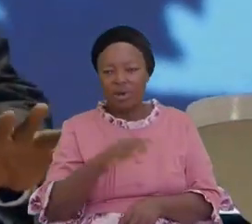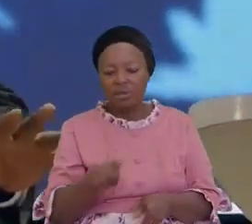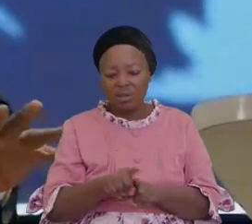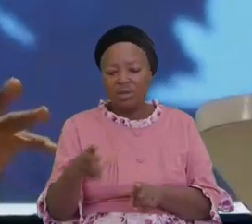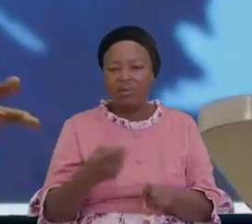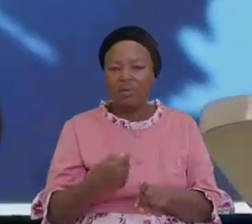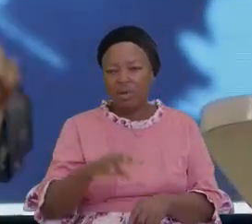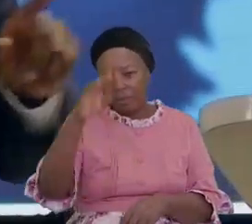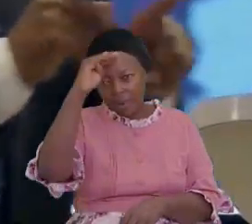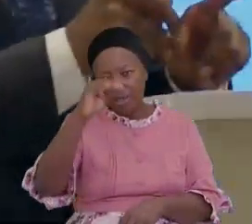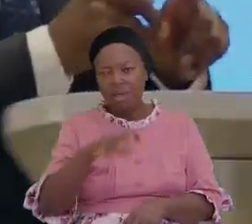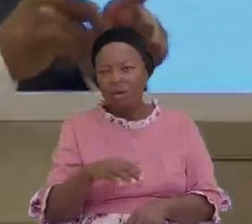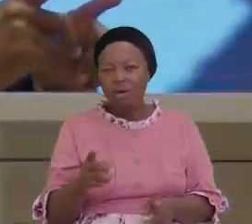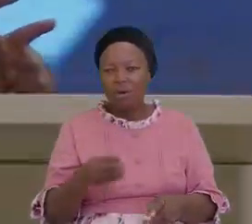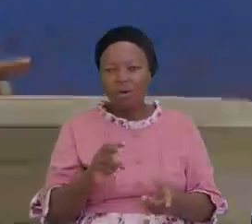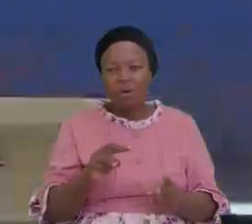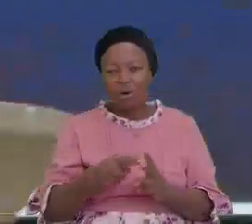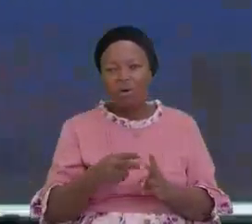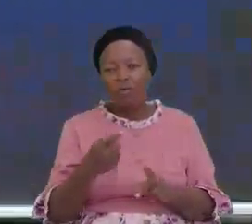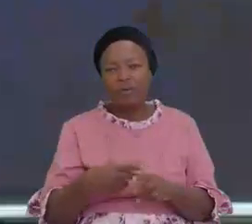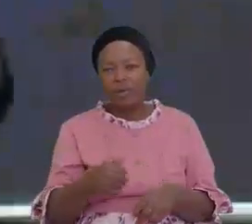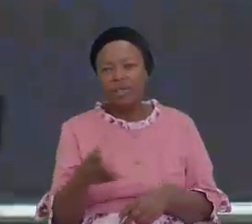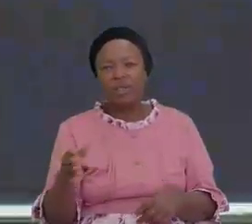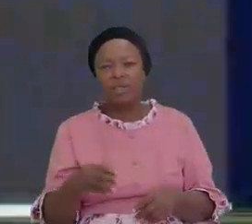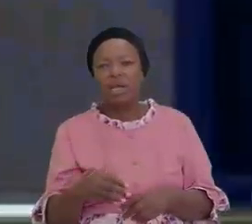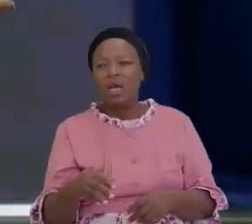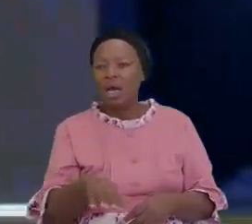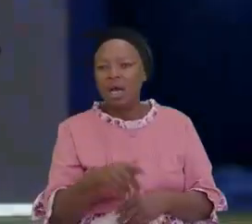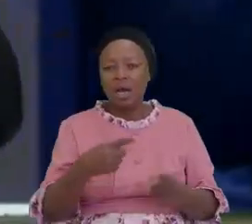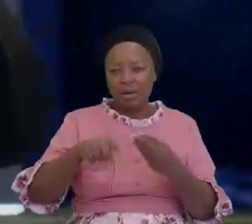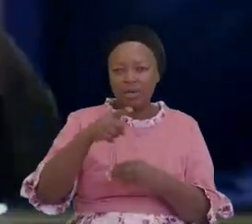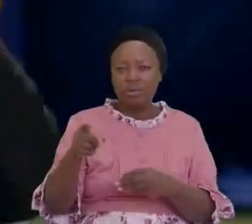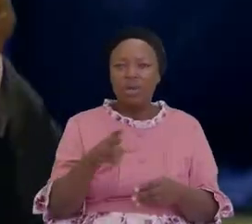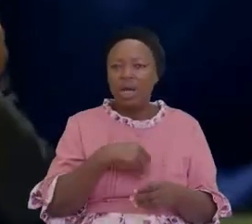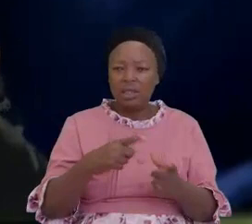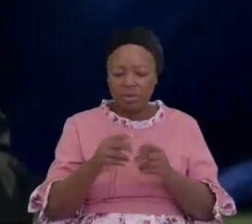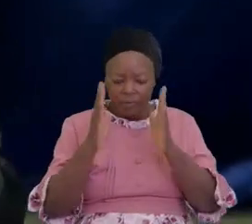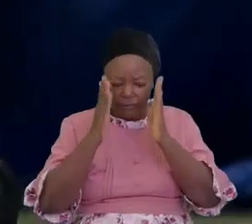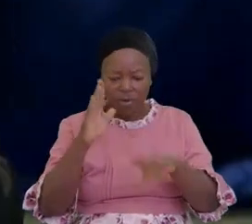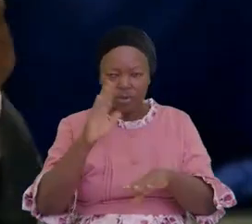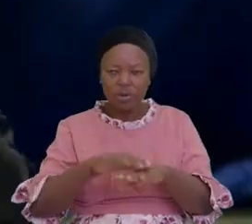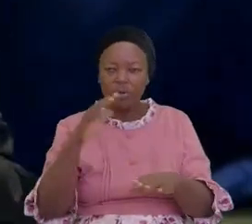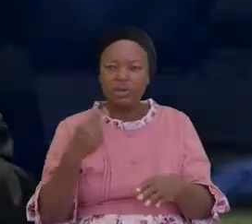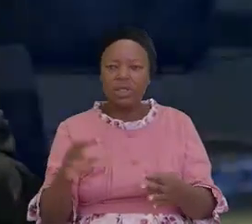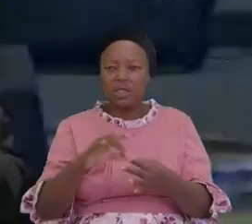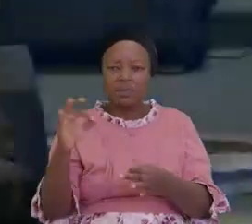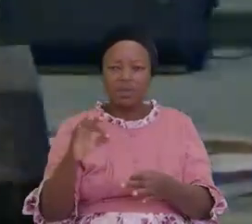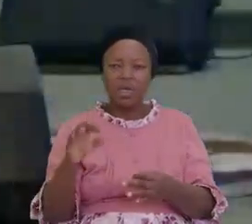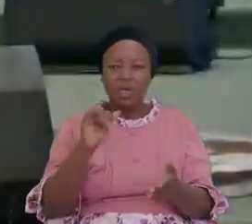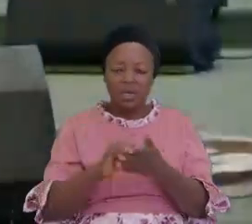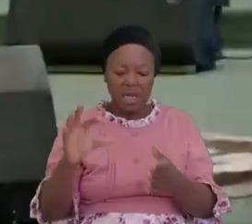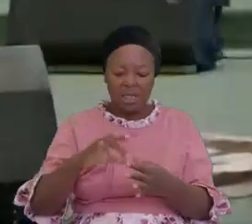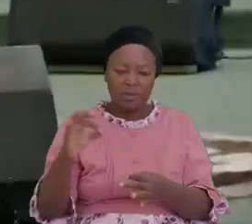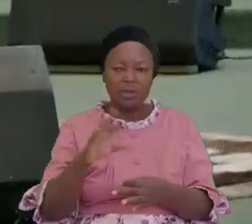distraction from anything around you. And you focus on the Spirit. That Spirit will